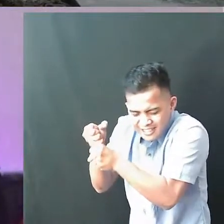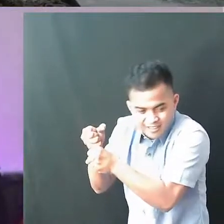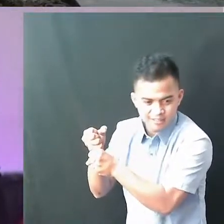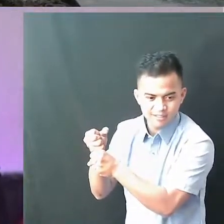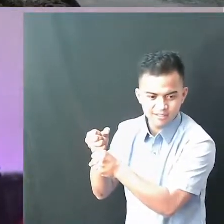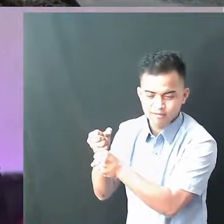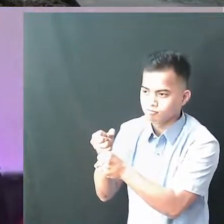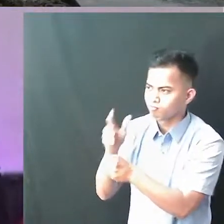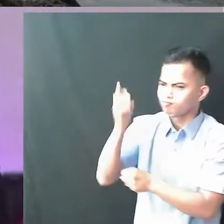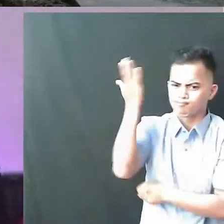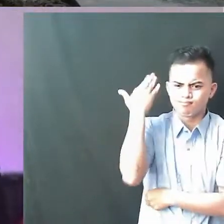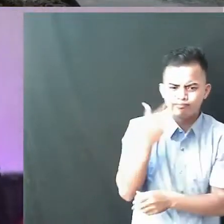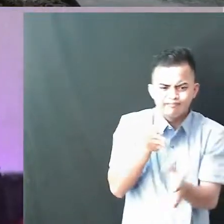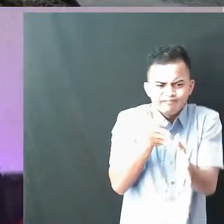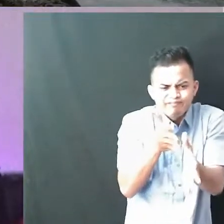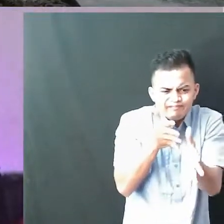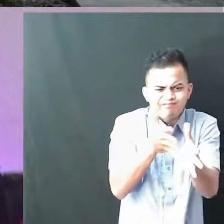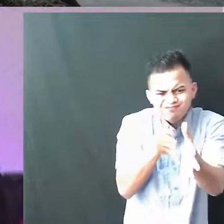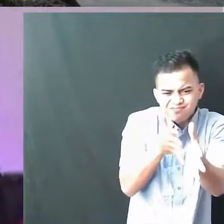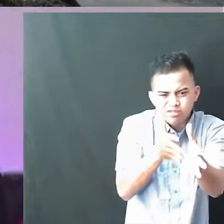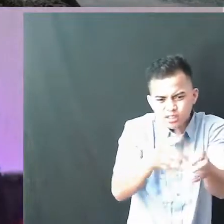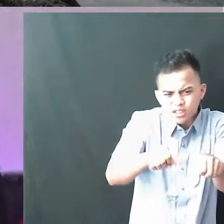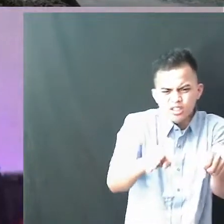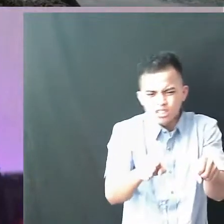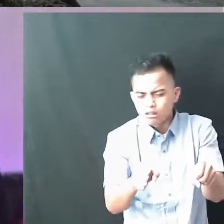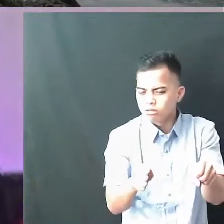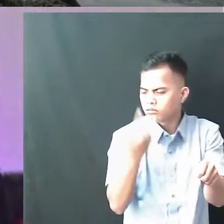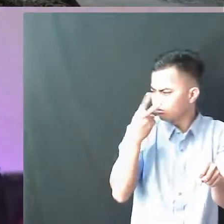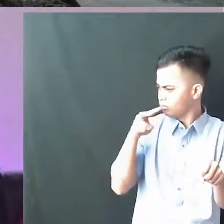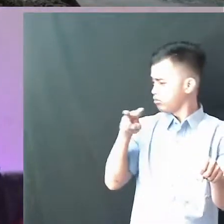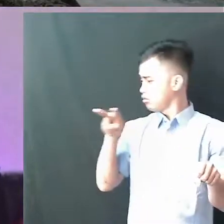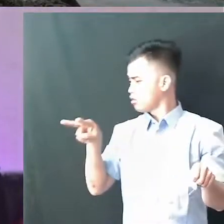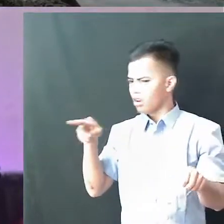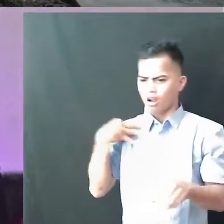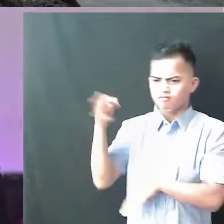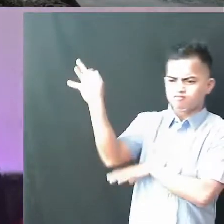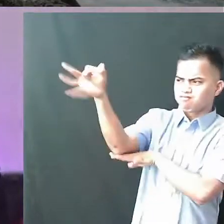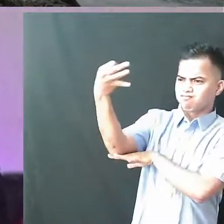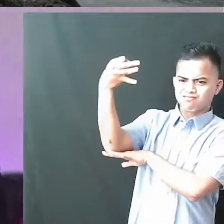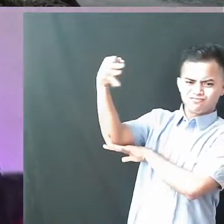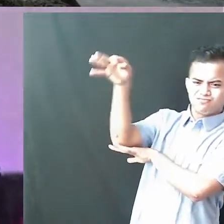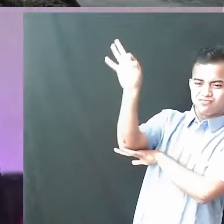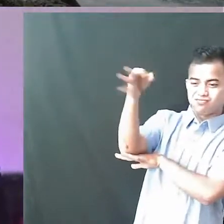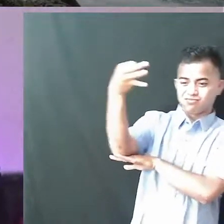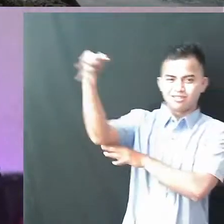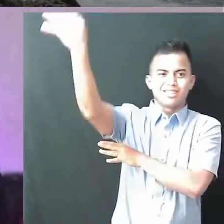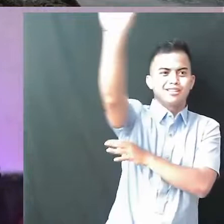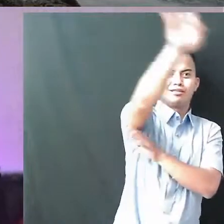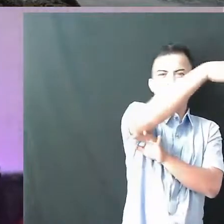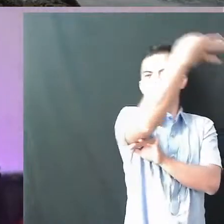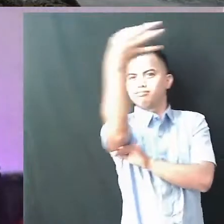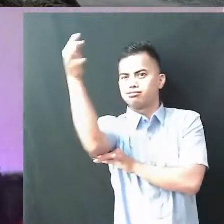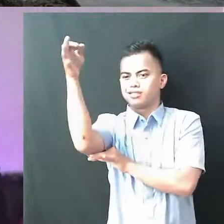man. He had a flag and he was waving the flag. And I won't tell you what was